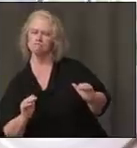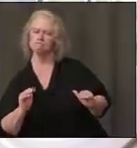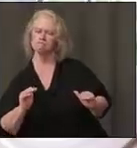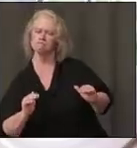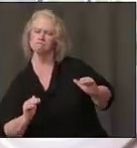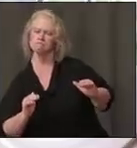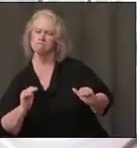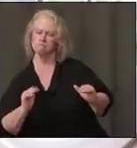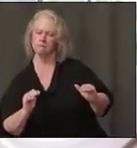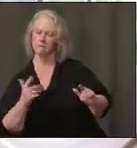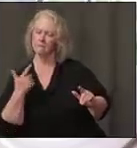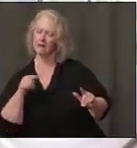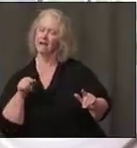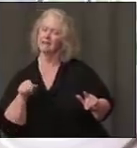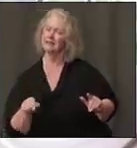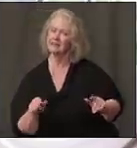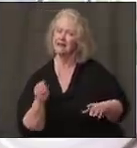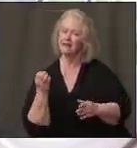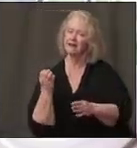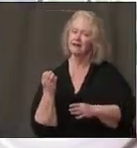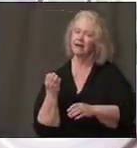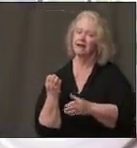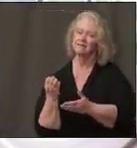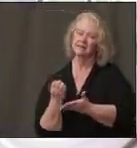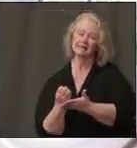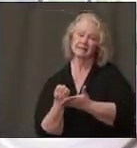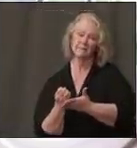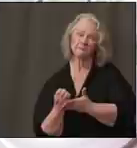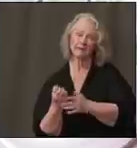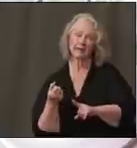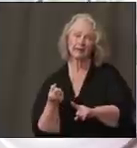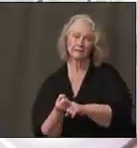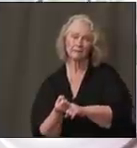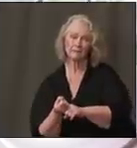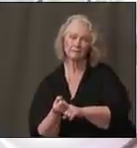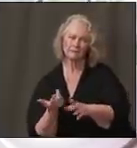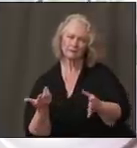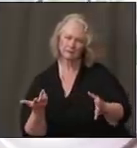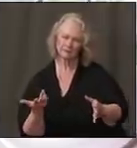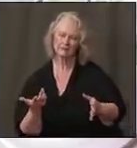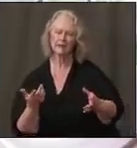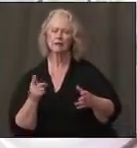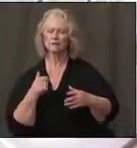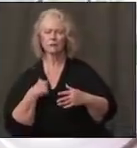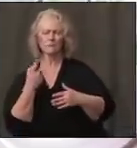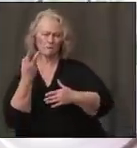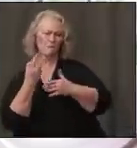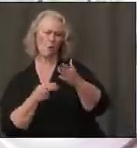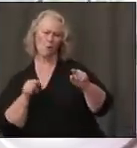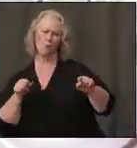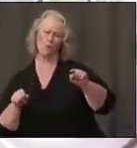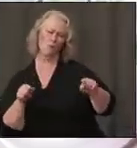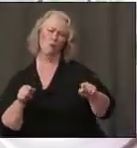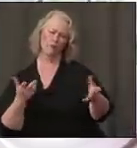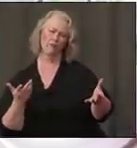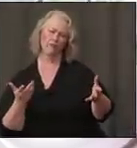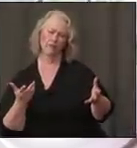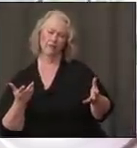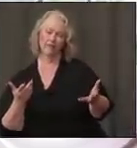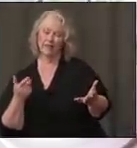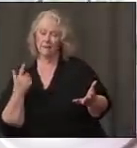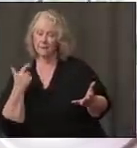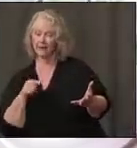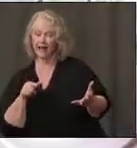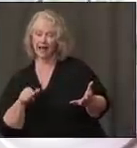the economic impact. And that has a public health consequence, as well as the very direct public health consequence of the healthcare system really not